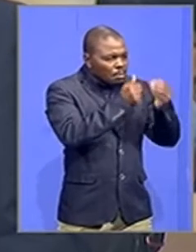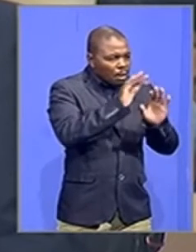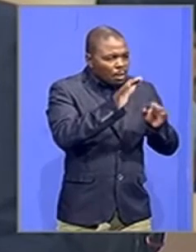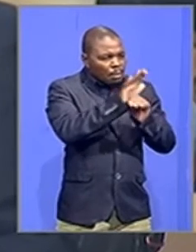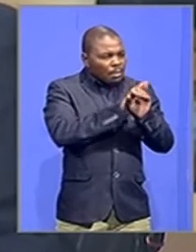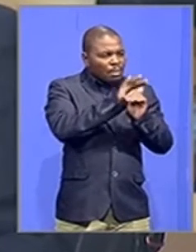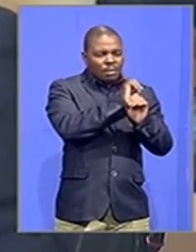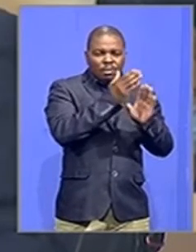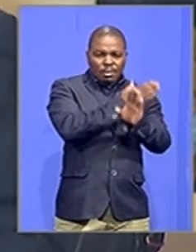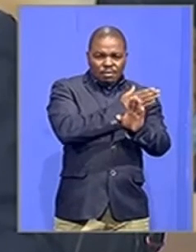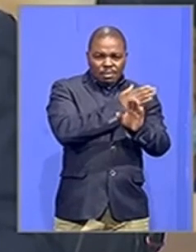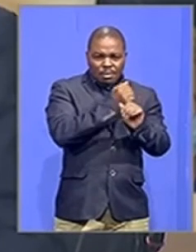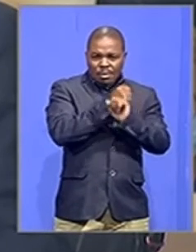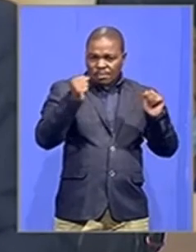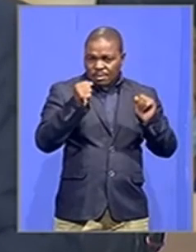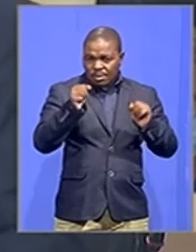the SSA?